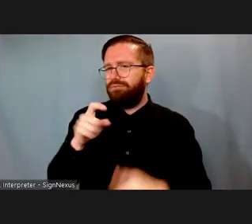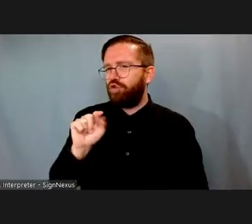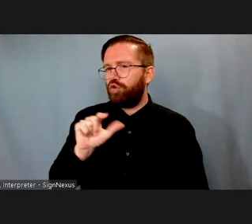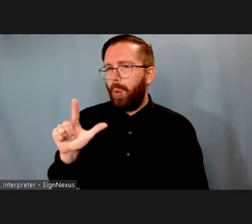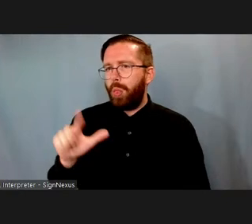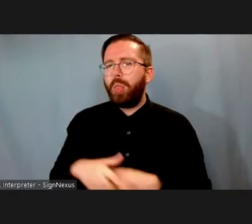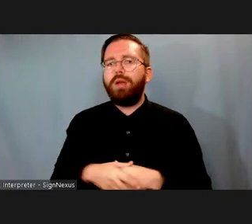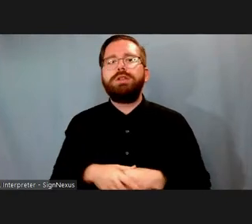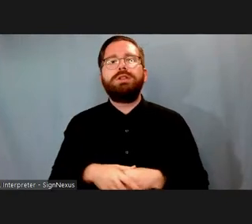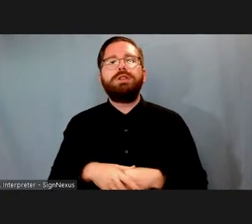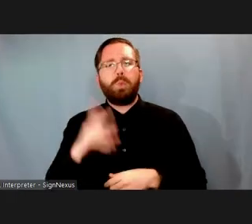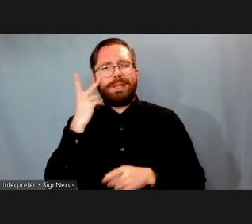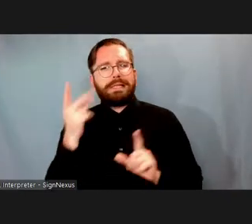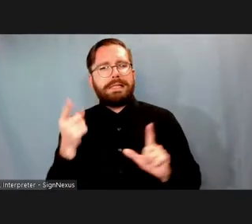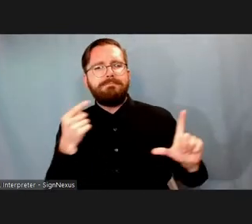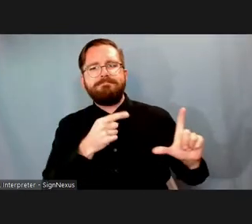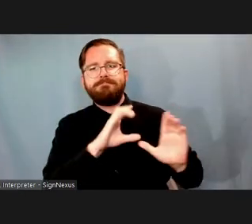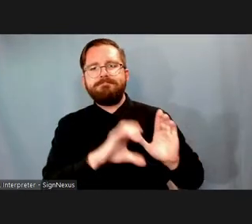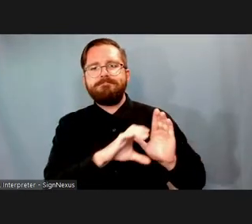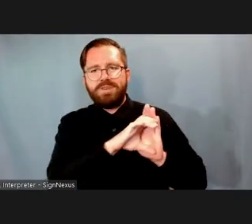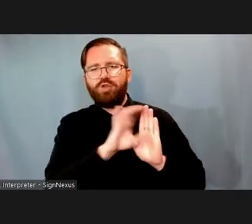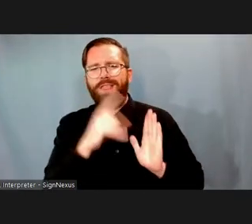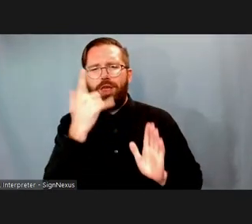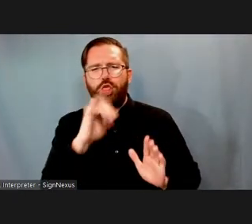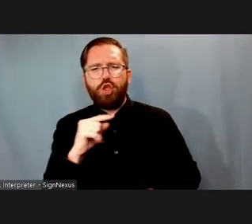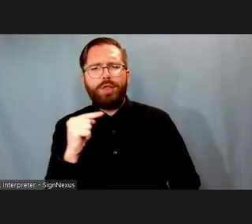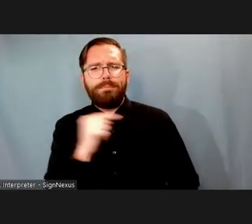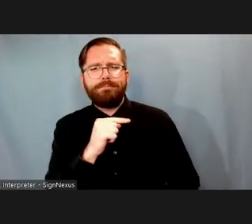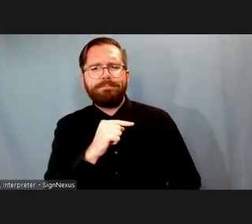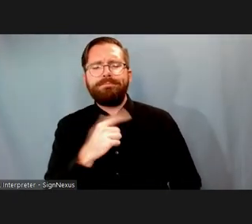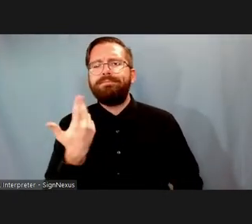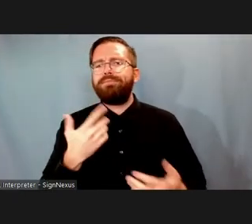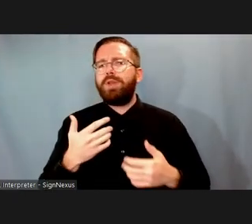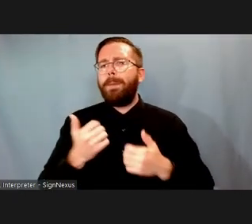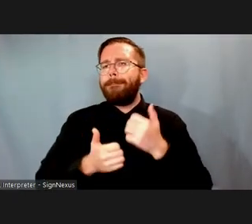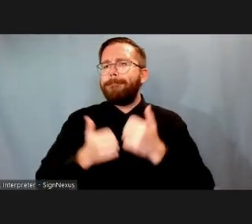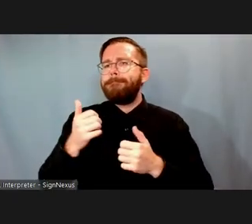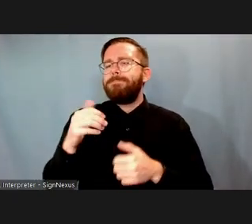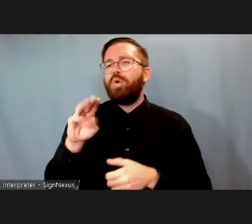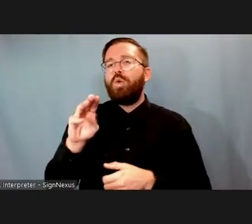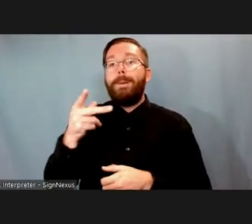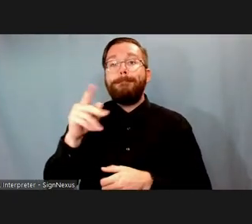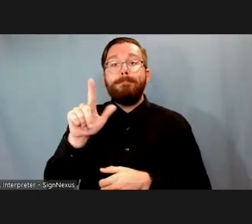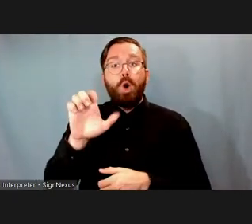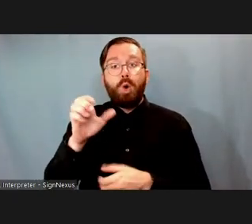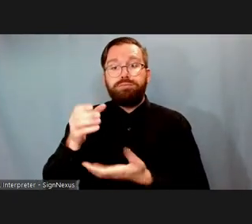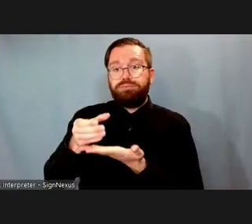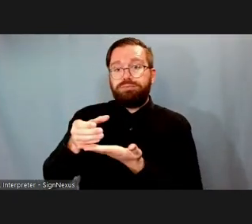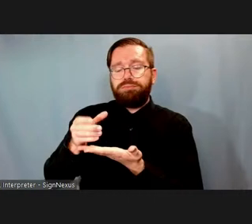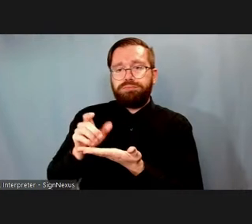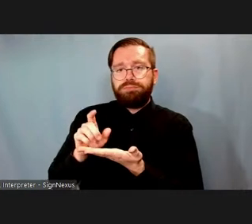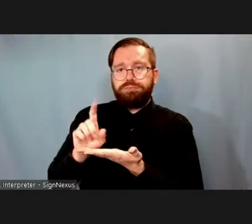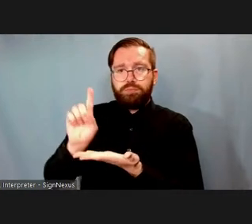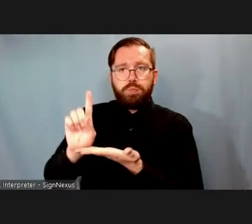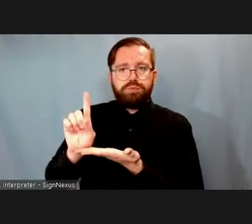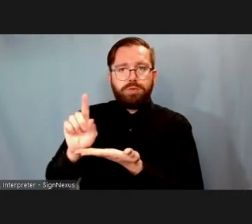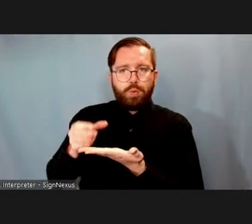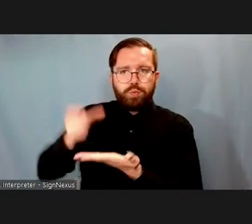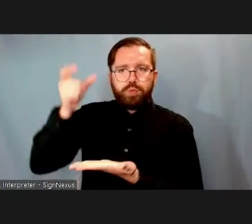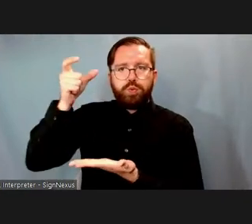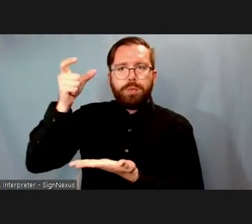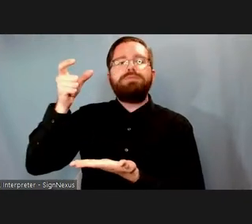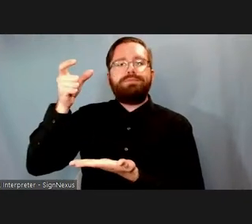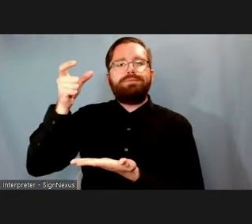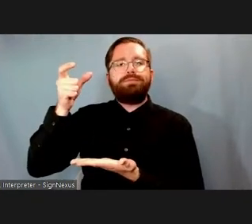like it's predominantly poles as you see on the right and mast arms as you see on the left importantly the tolling system